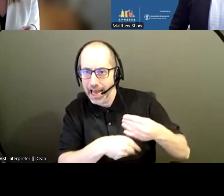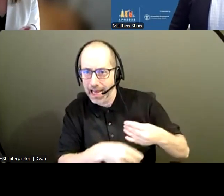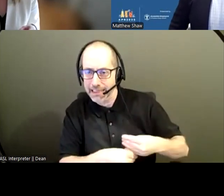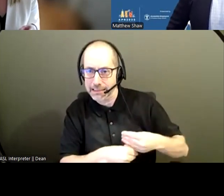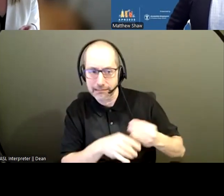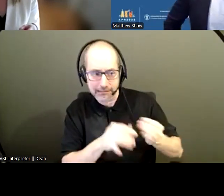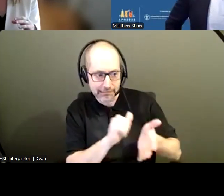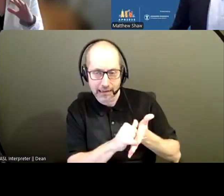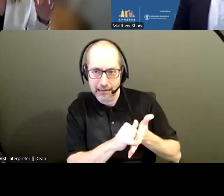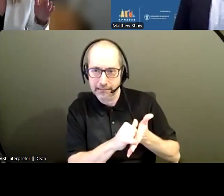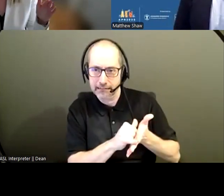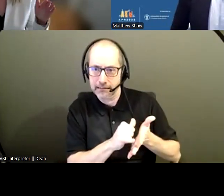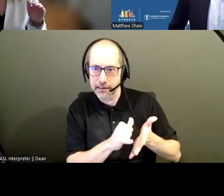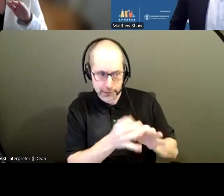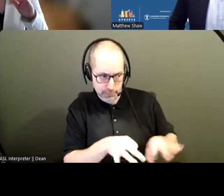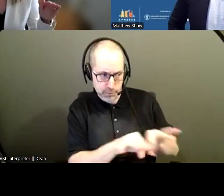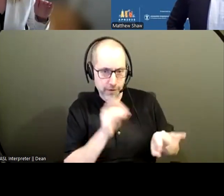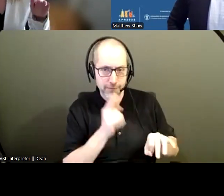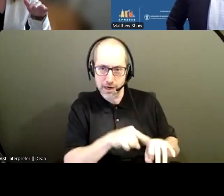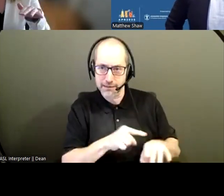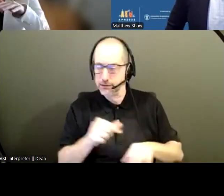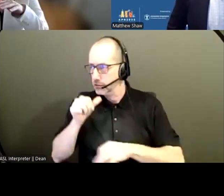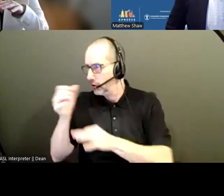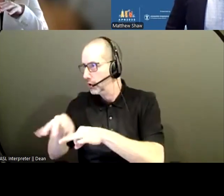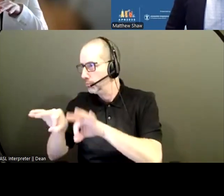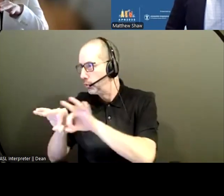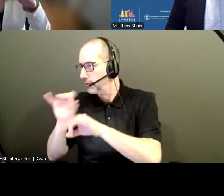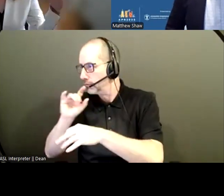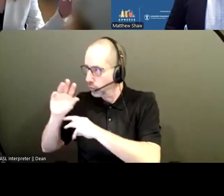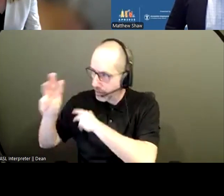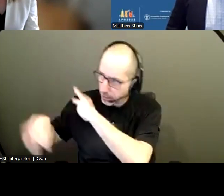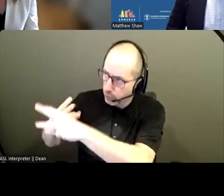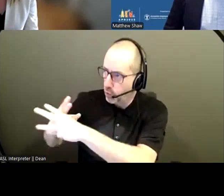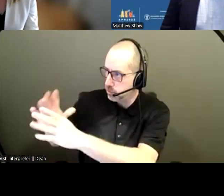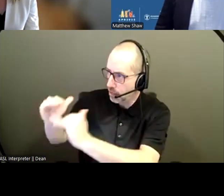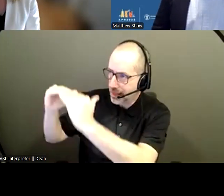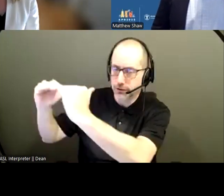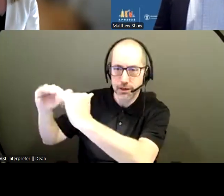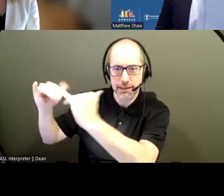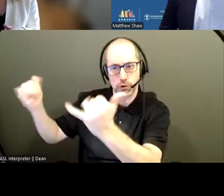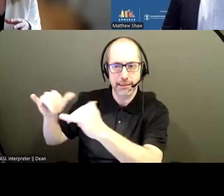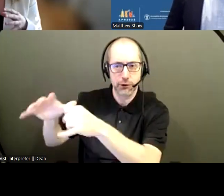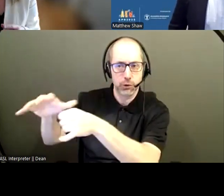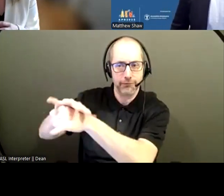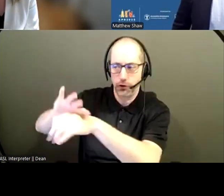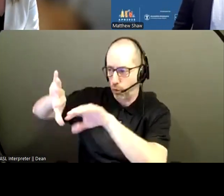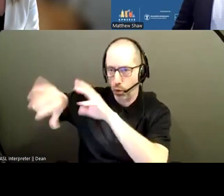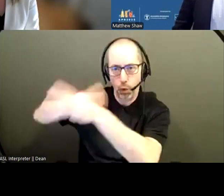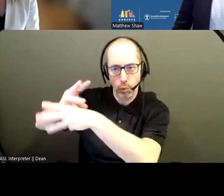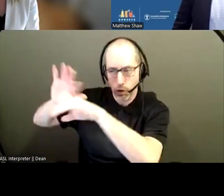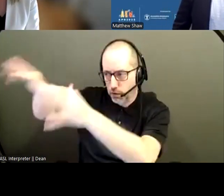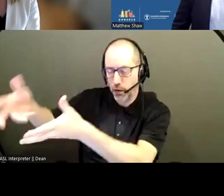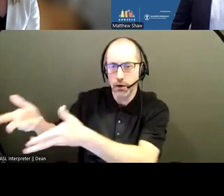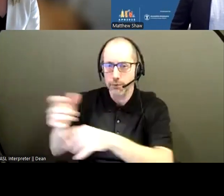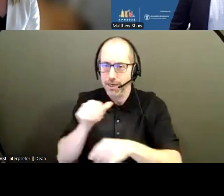relevant at this larger global level that's trying to encompass the entire world. So sometimes it's not specific